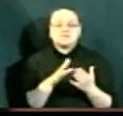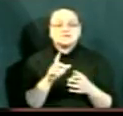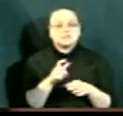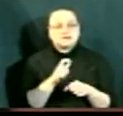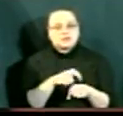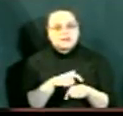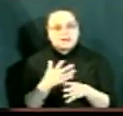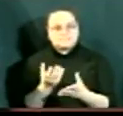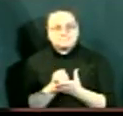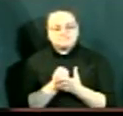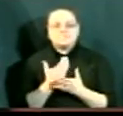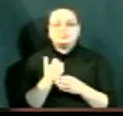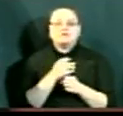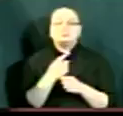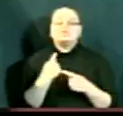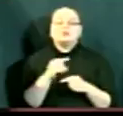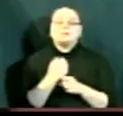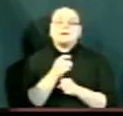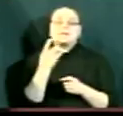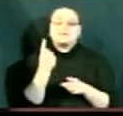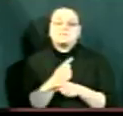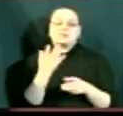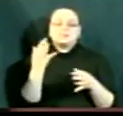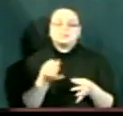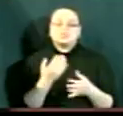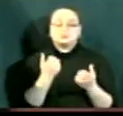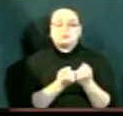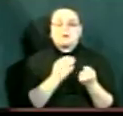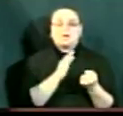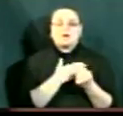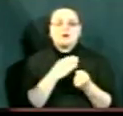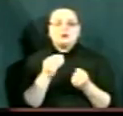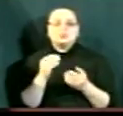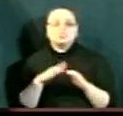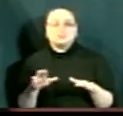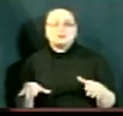time-consuming. Trying to make the right decisions to support our children and our teachers is